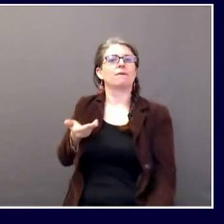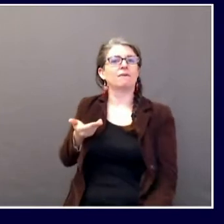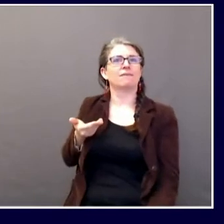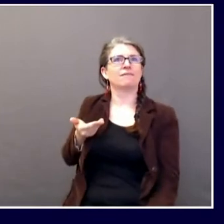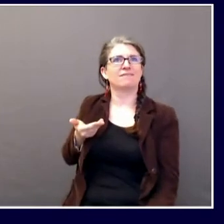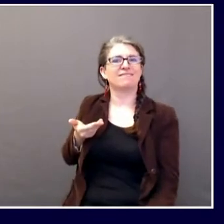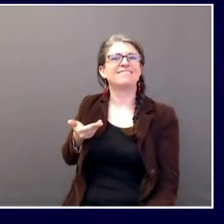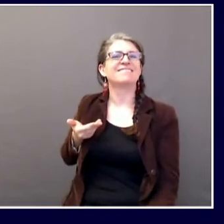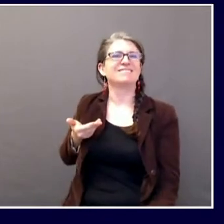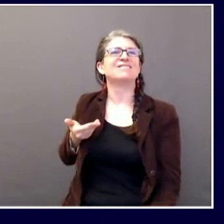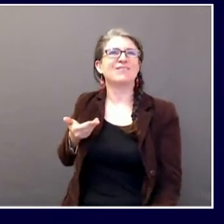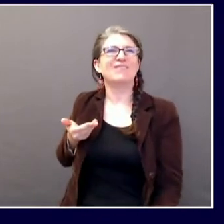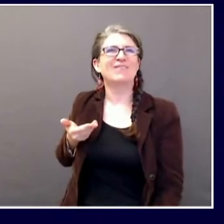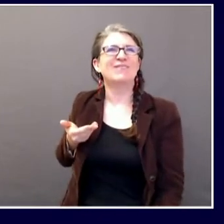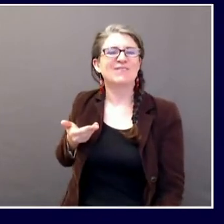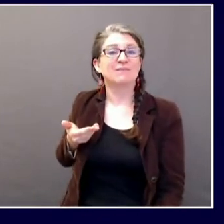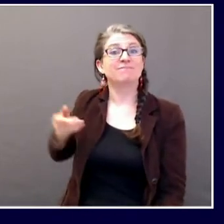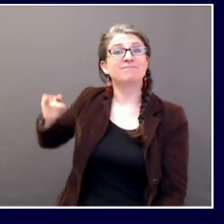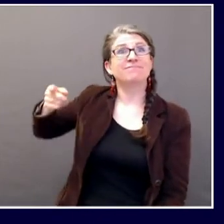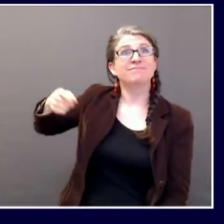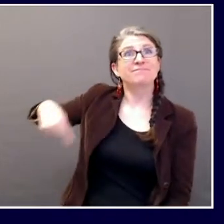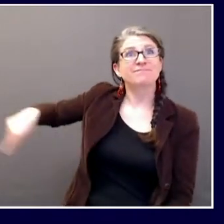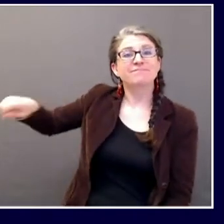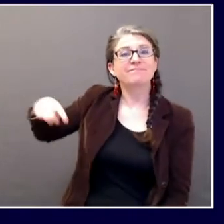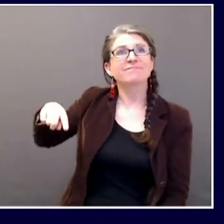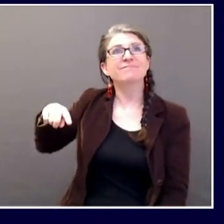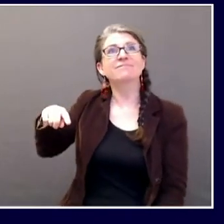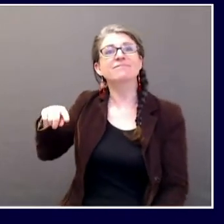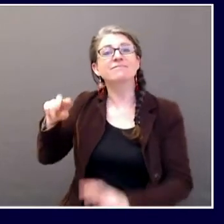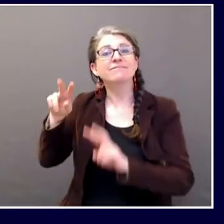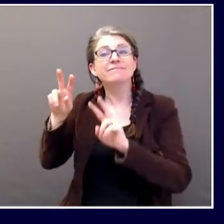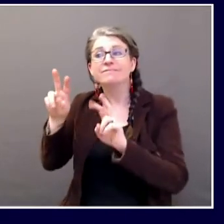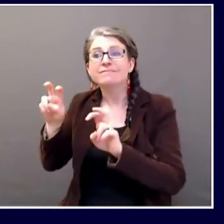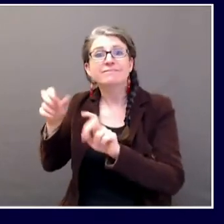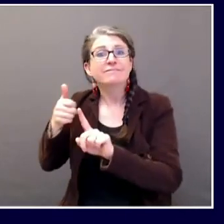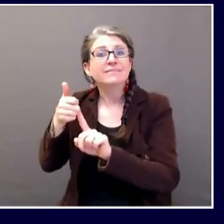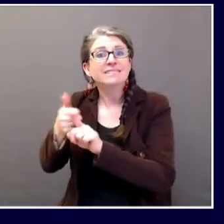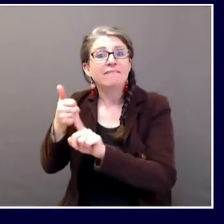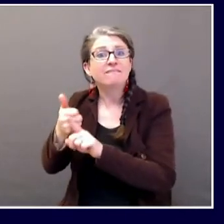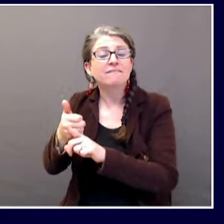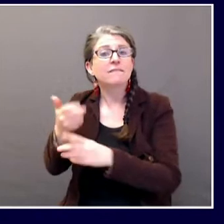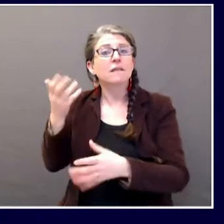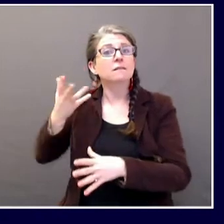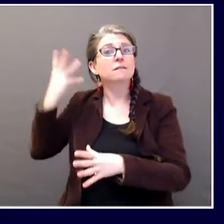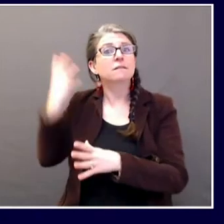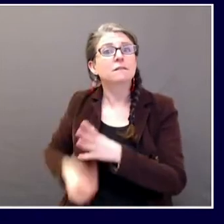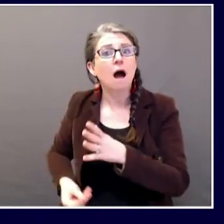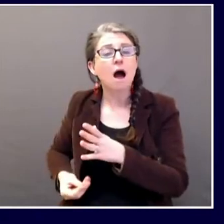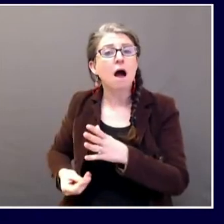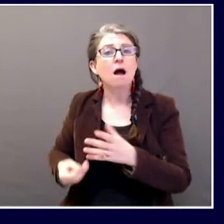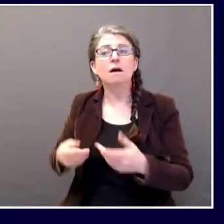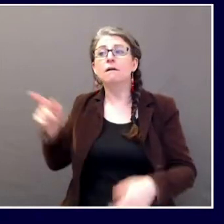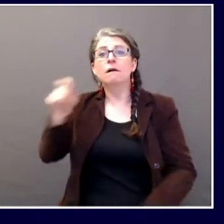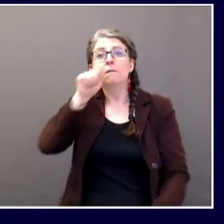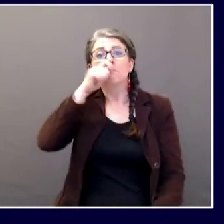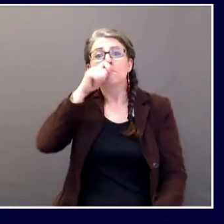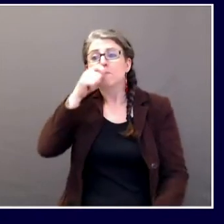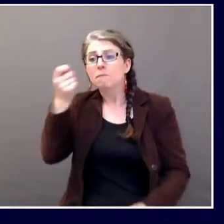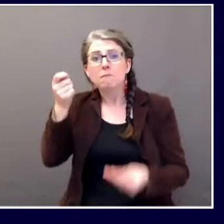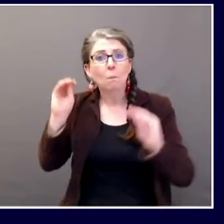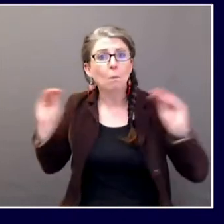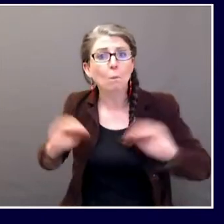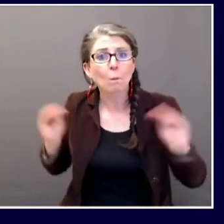test result, but rather whose medical provider indicated on the death certificate that COVID-19 was a cause of